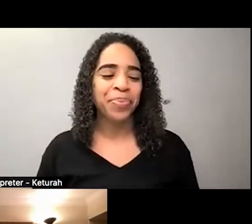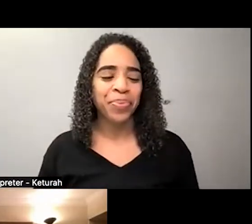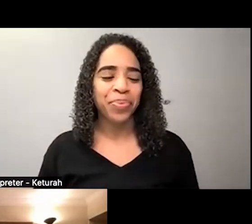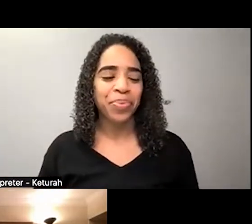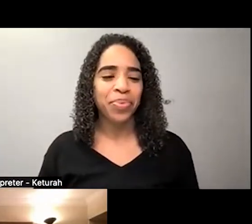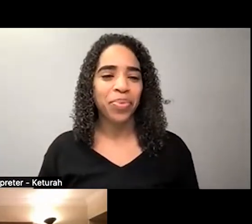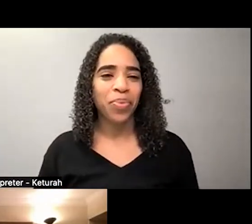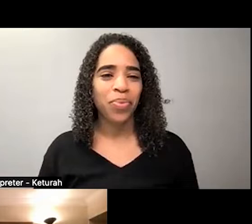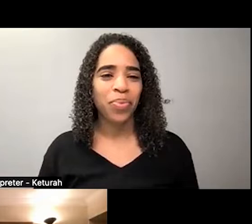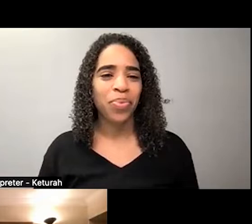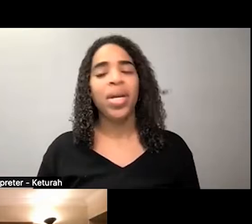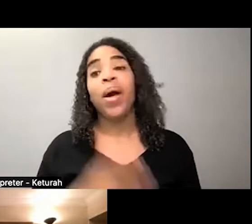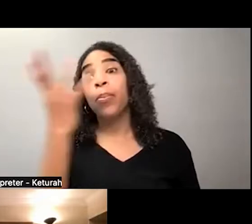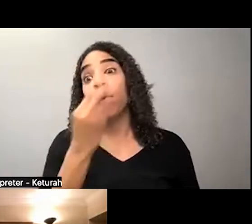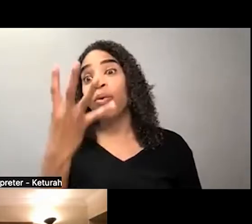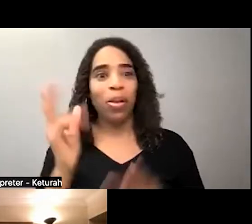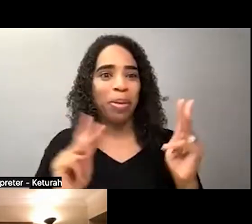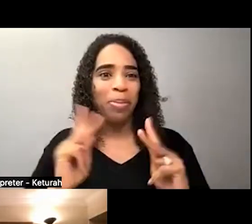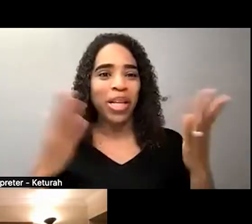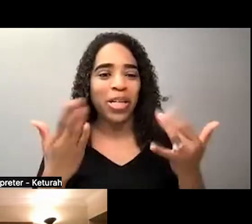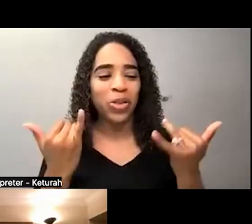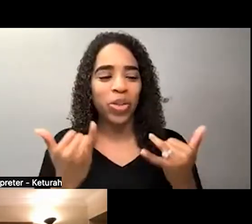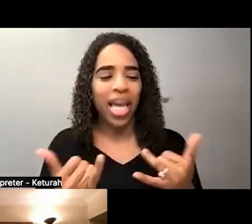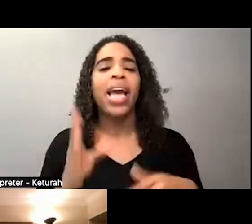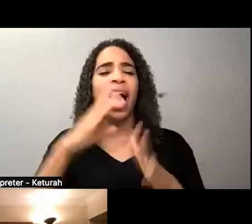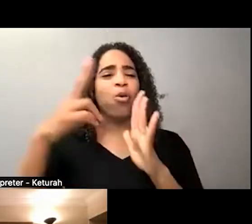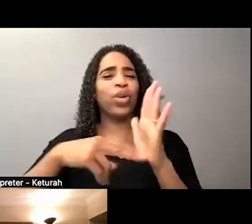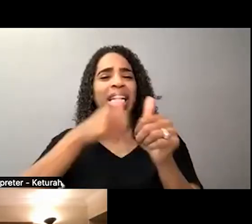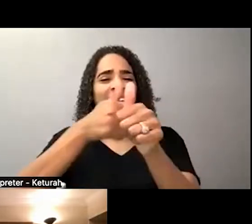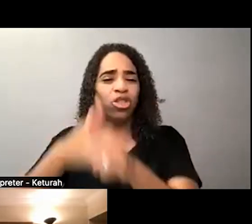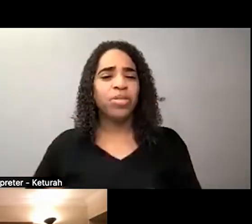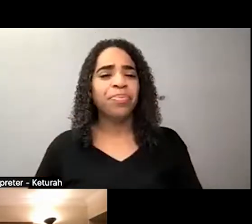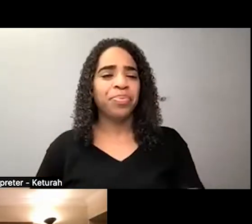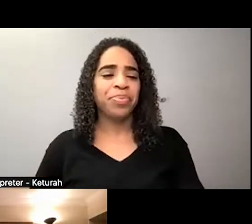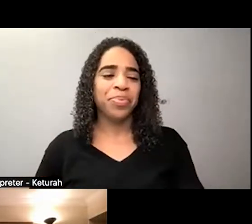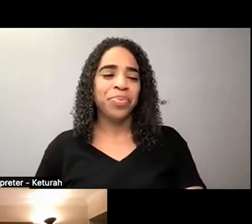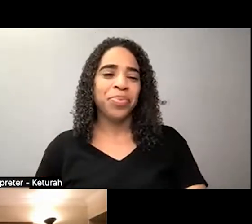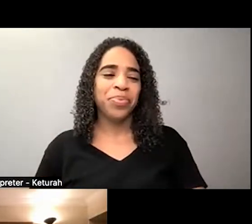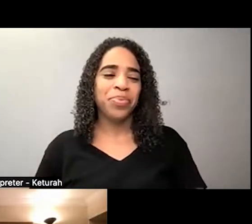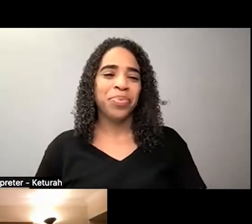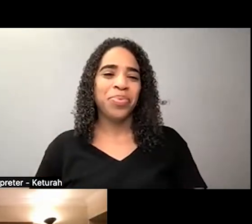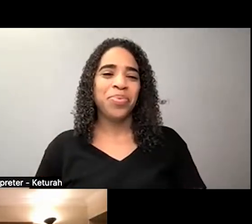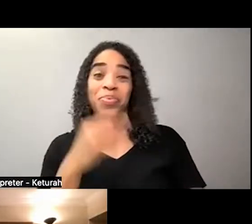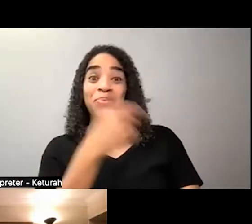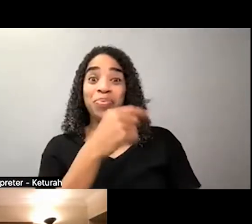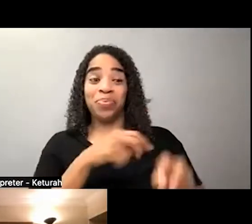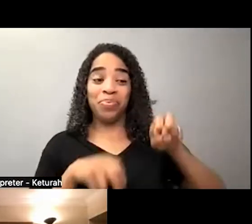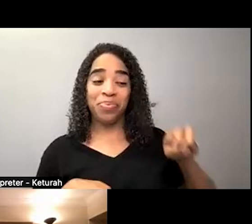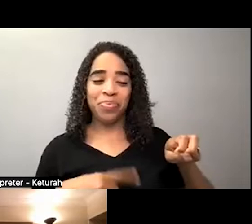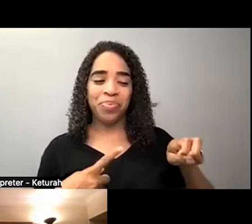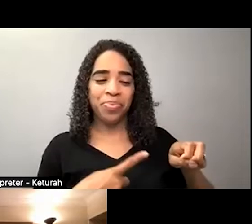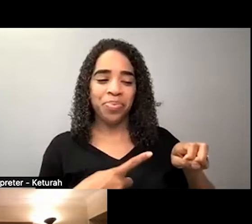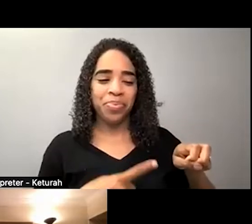So we have a lovely panel here today. I'm going to start by reading everybody's bios. Here with me in the IDA offices,